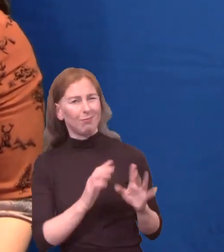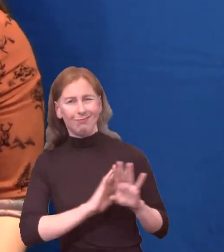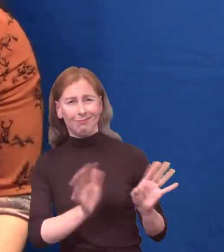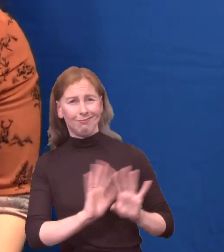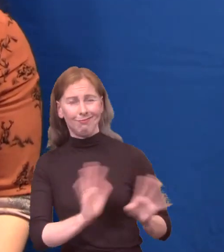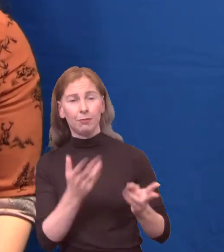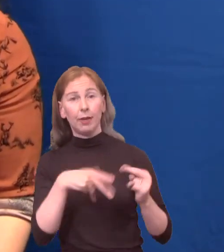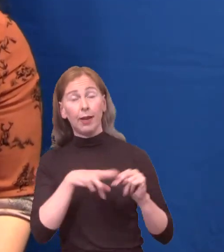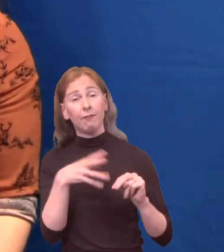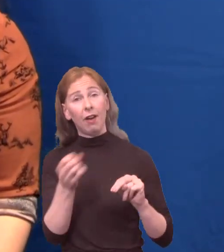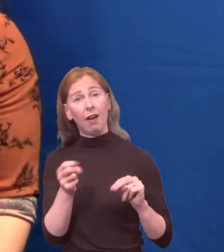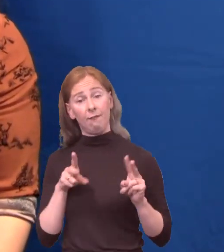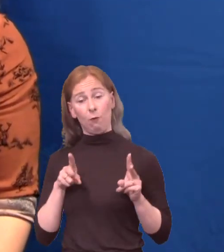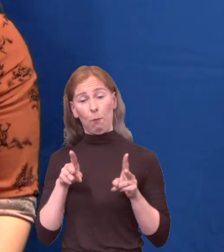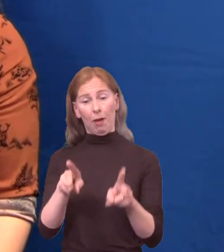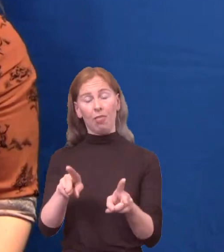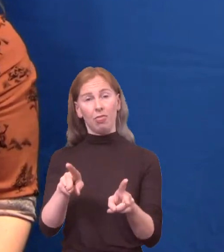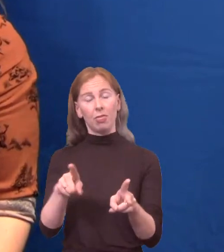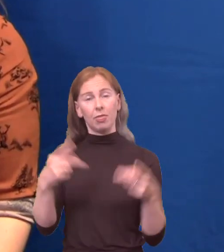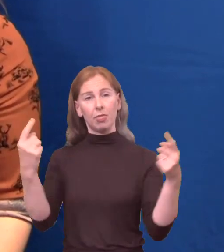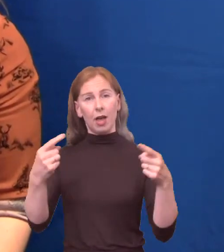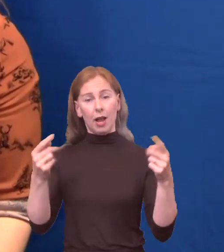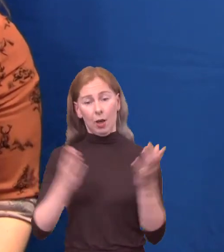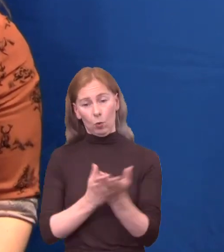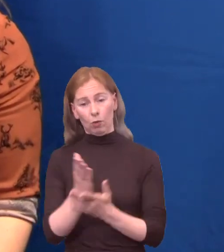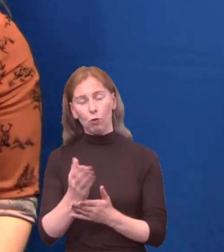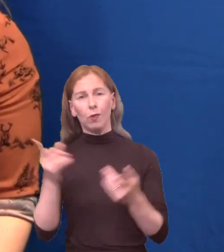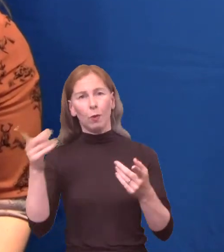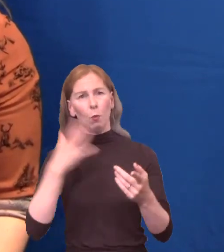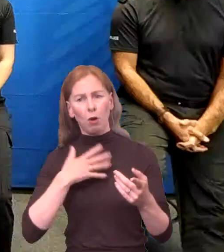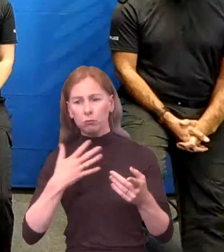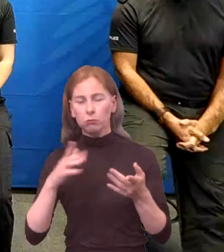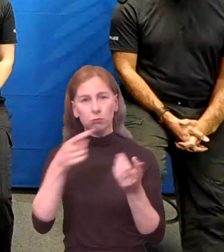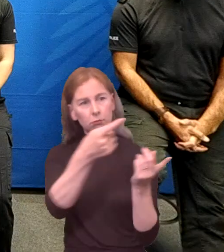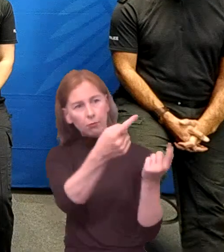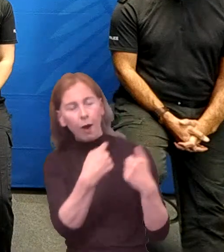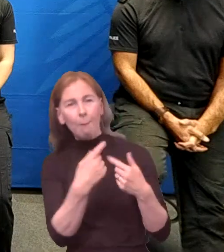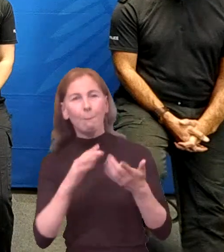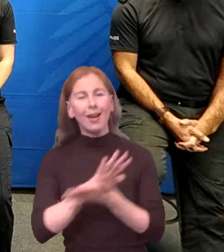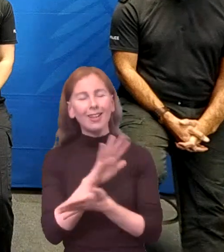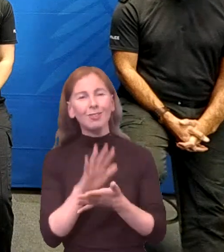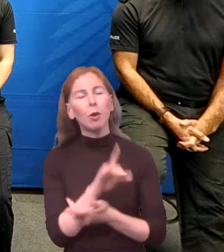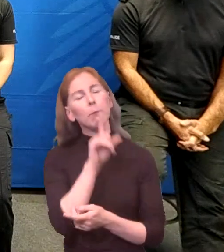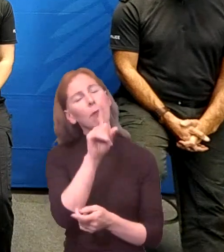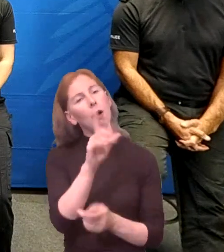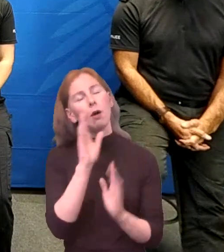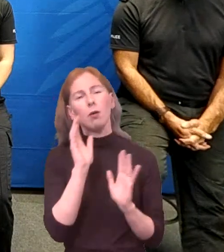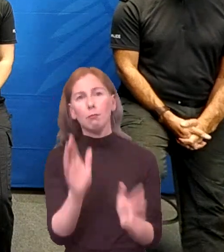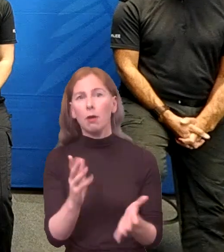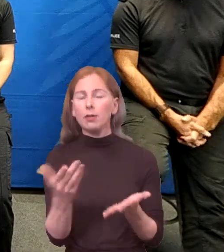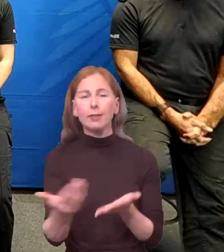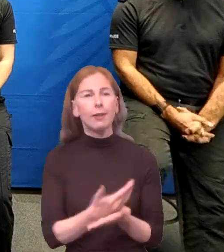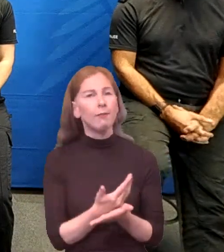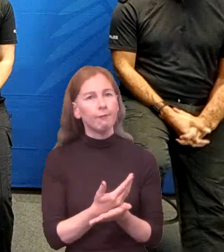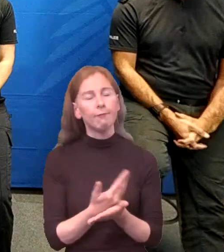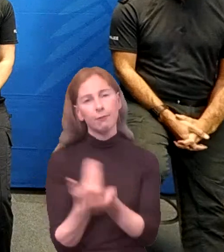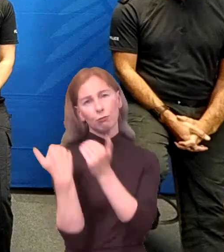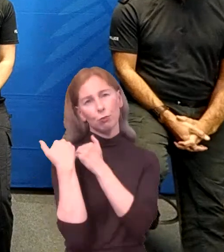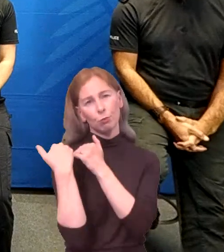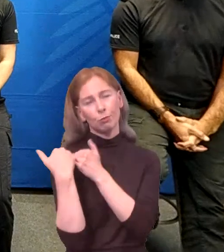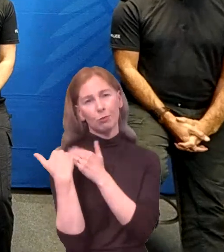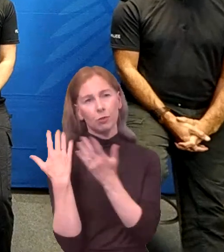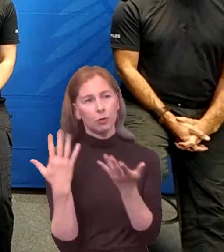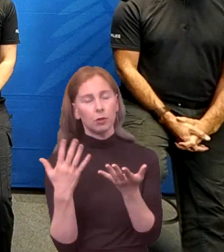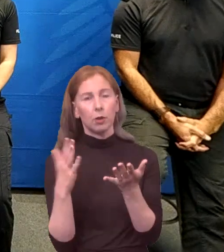they would like you to enjoy the countryside, but it's just that question of doing it in a safe way and sort of not allowing that kind of damage to happen to